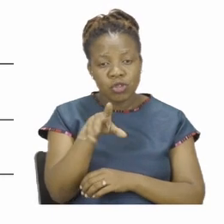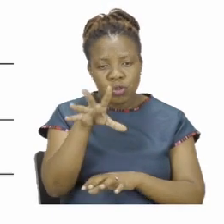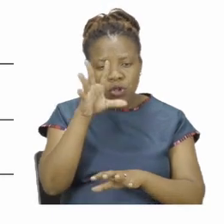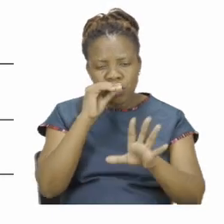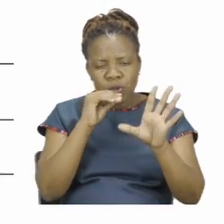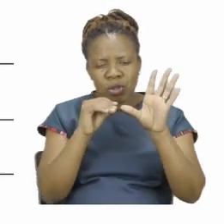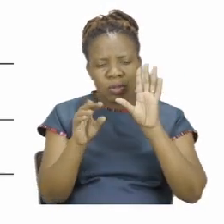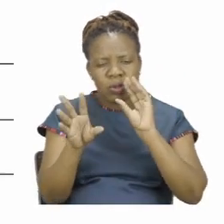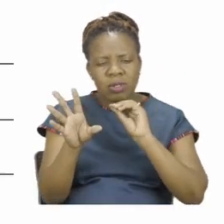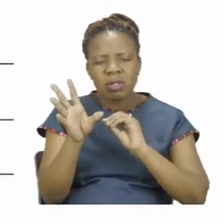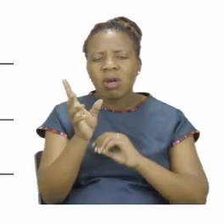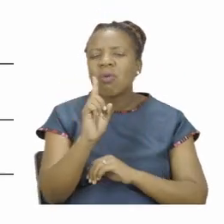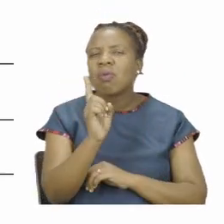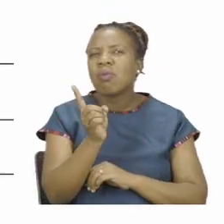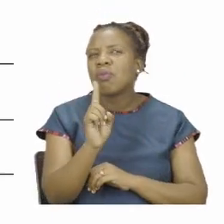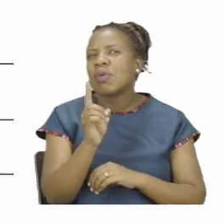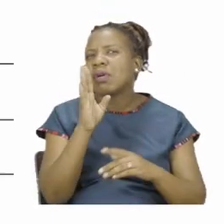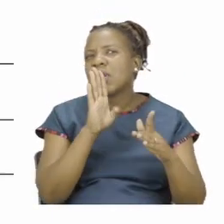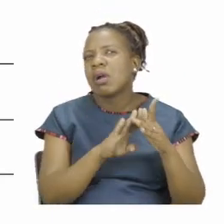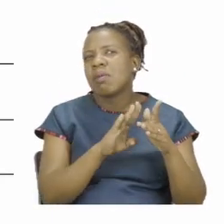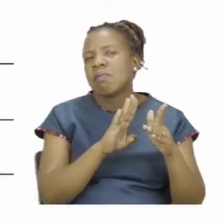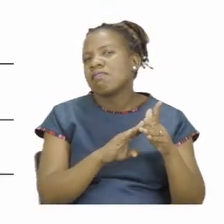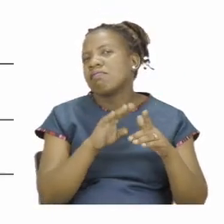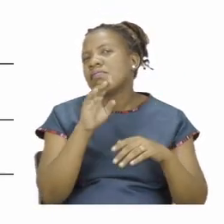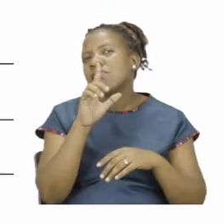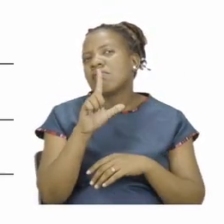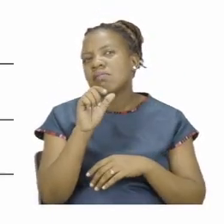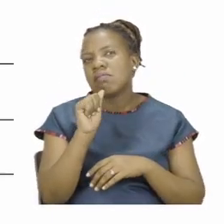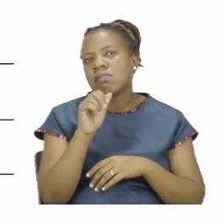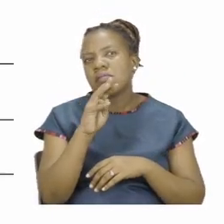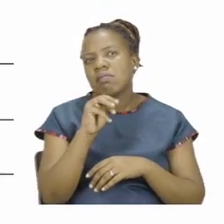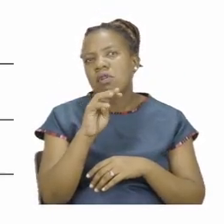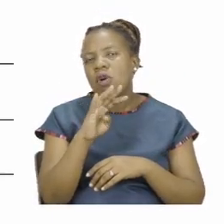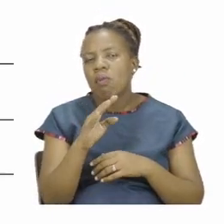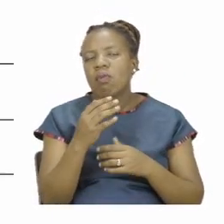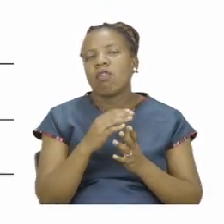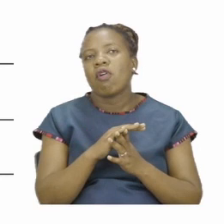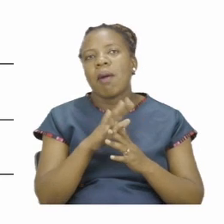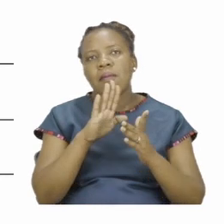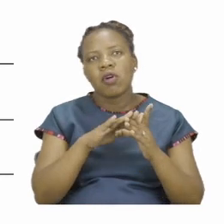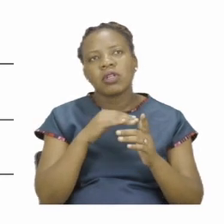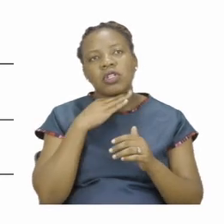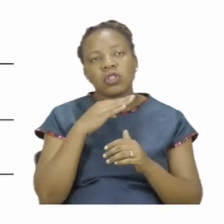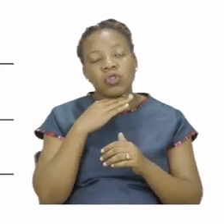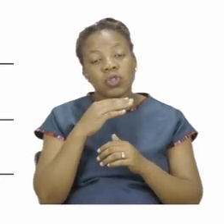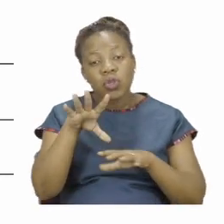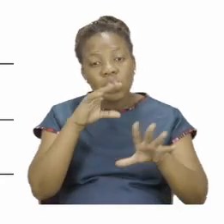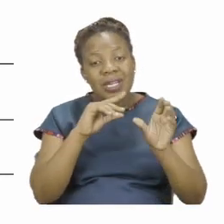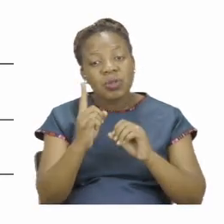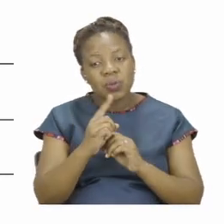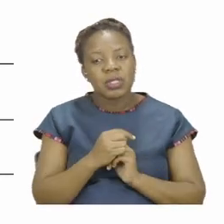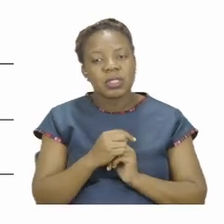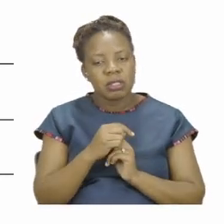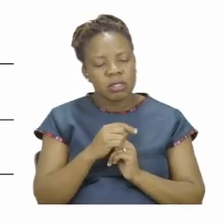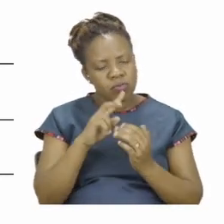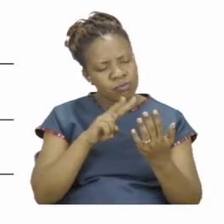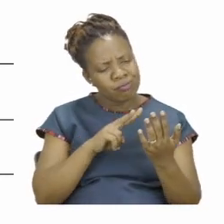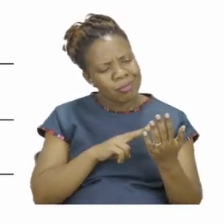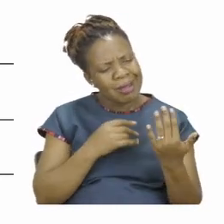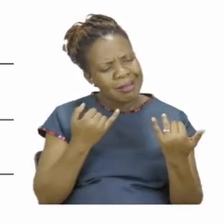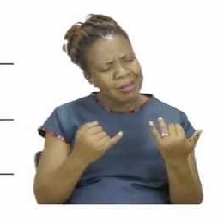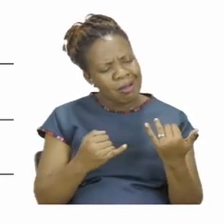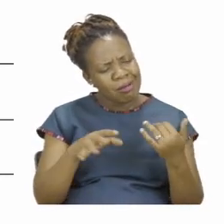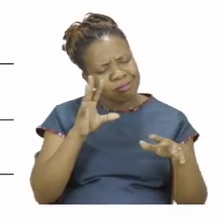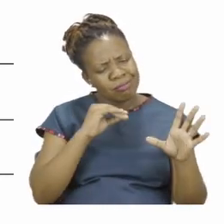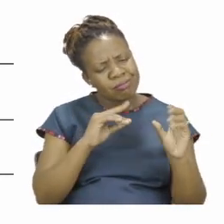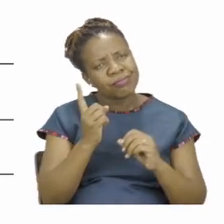but about the story. So go ahead and take your time. Read it a second time. You can even sing it if you